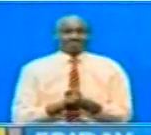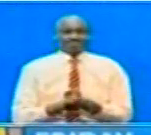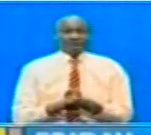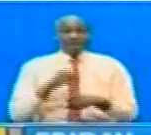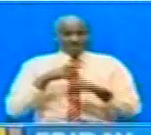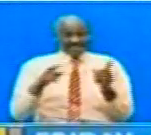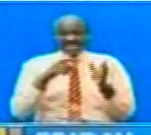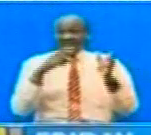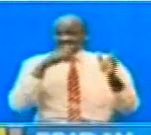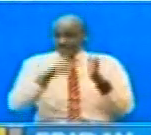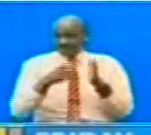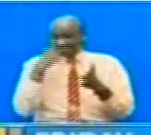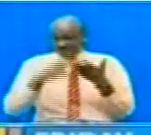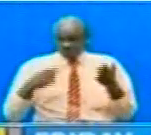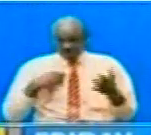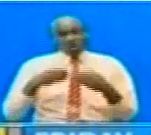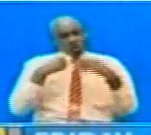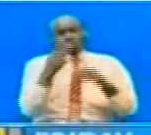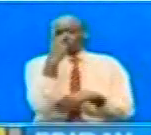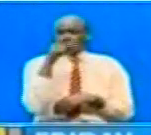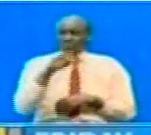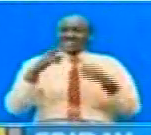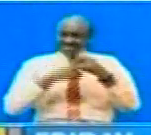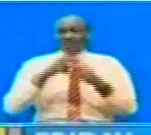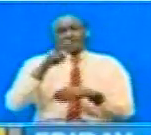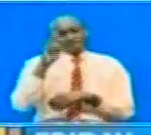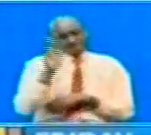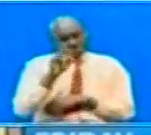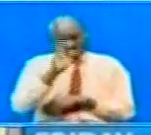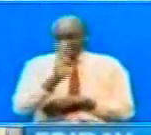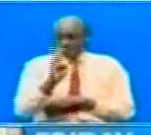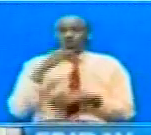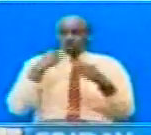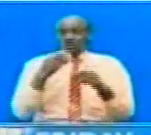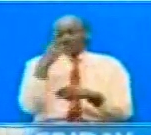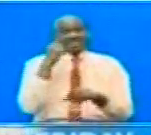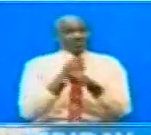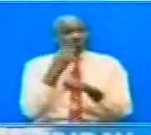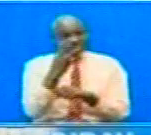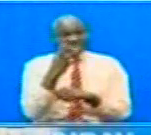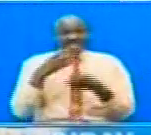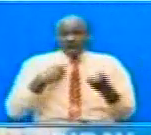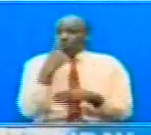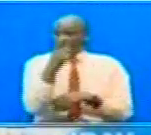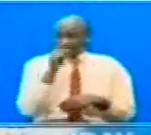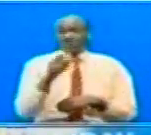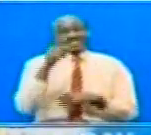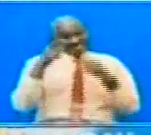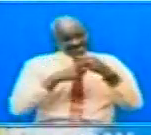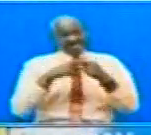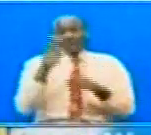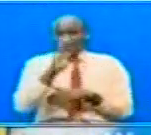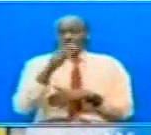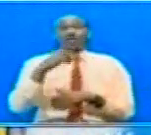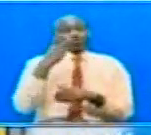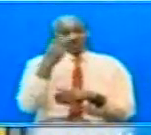But the company reported a net loss of 2.7 billion shillings in 2014, a bigger loss than the 1.6 billion shillings declared